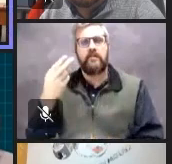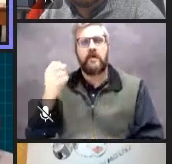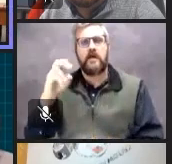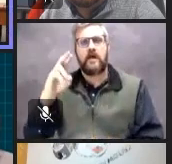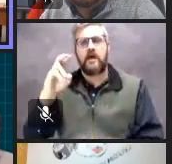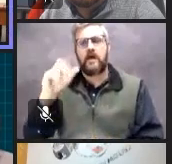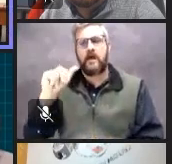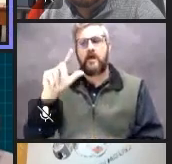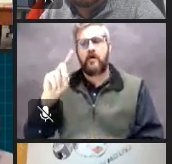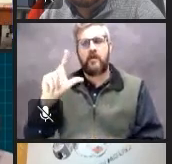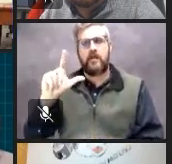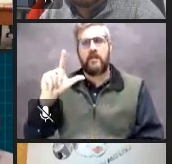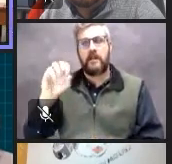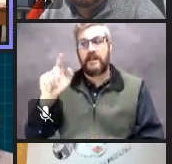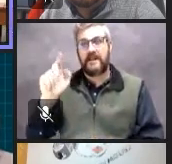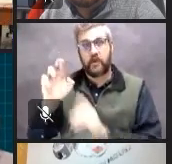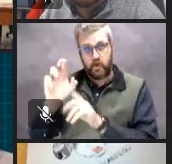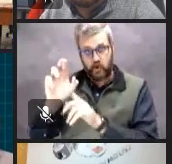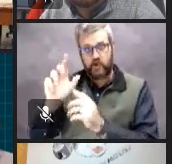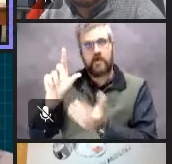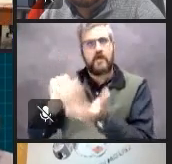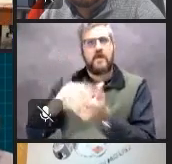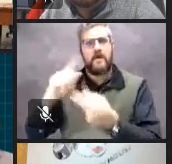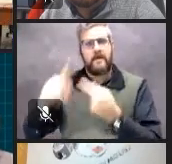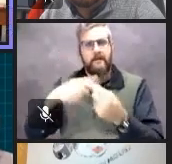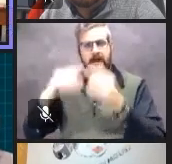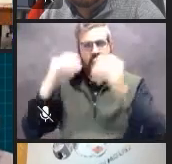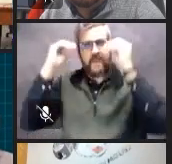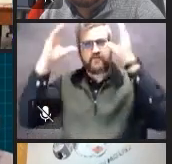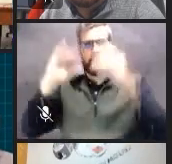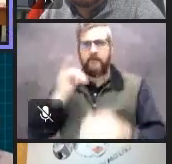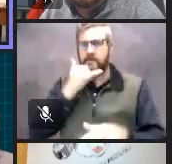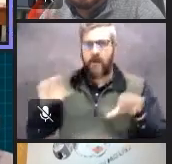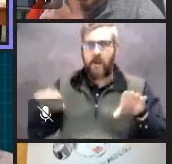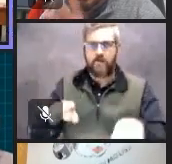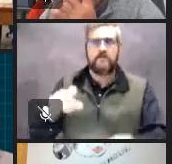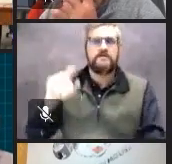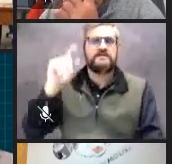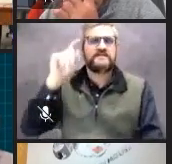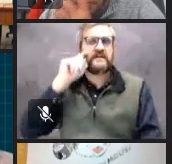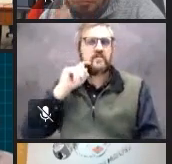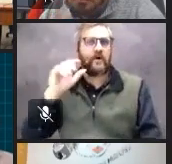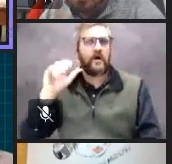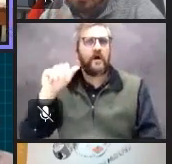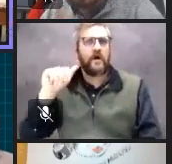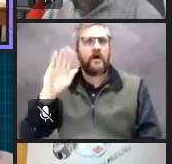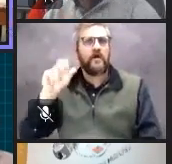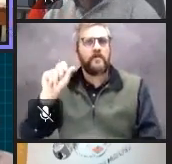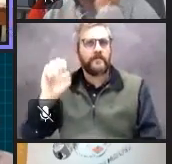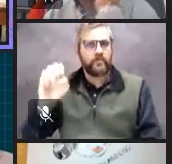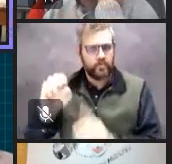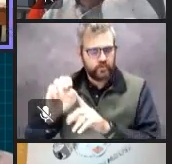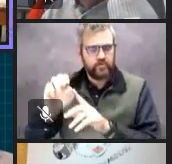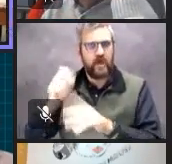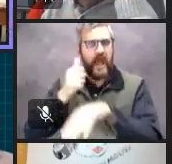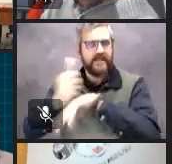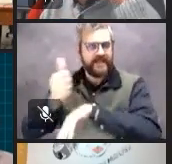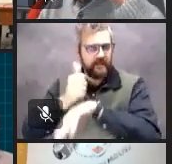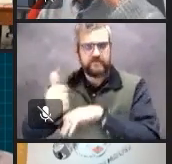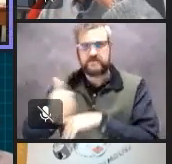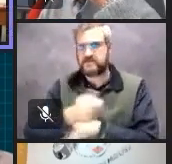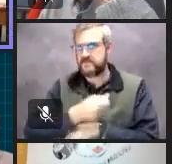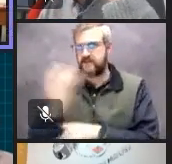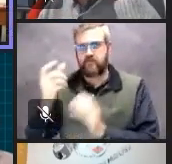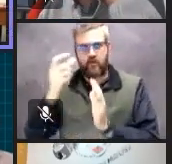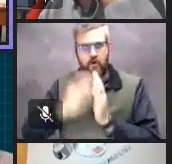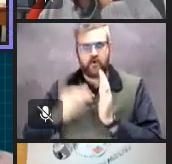educator misconduct related to sexual abuse and allegations of that with students. They ran a series of articles a couple of months